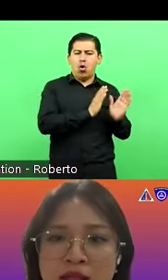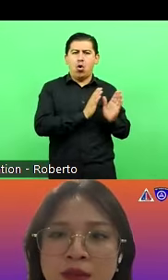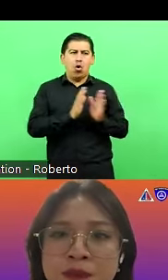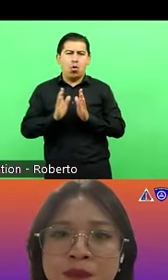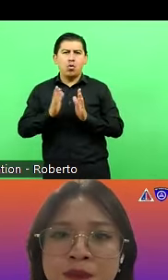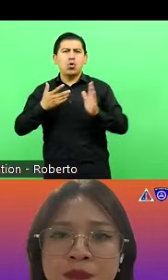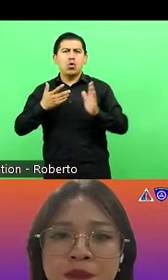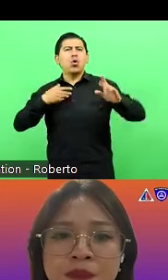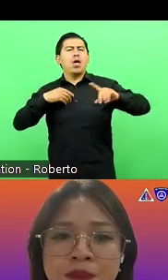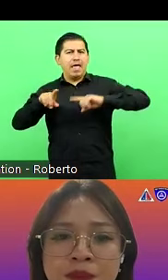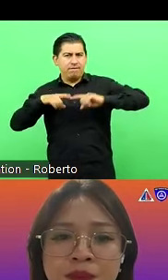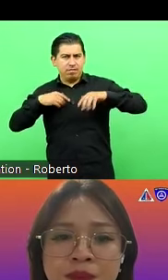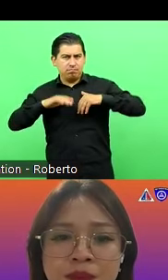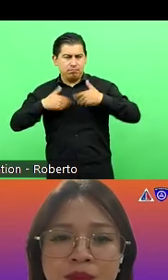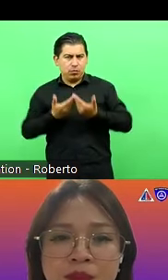Philippines.